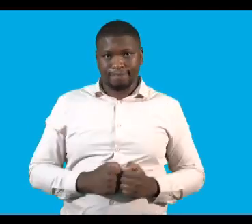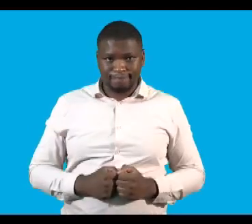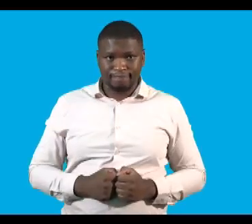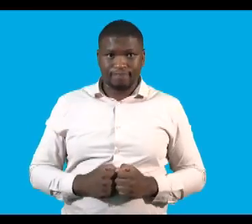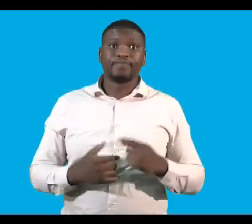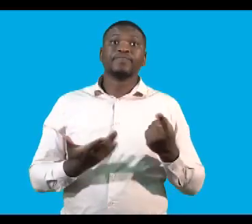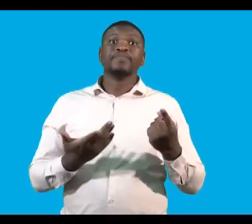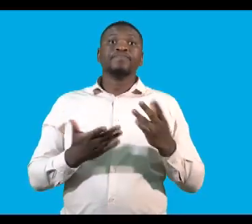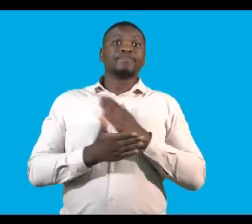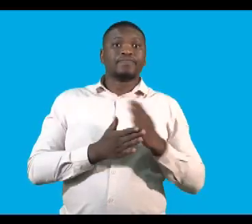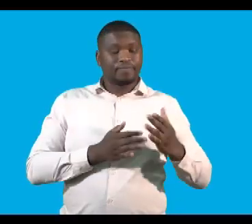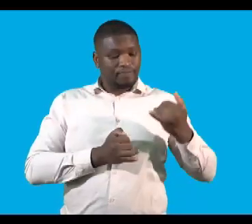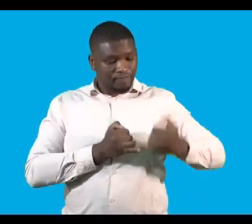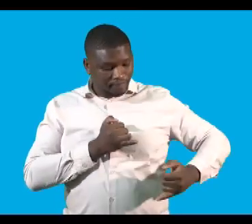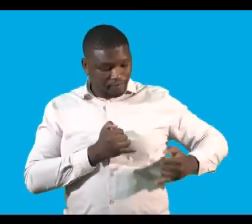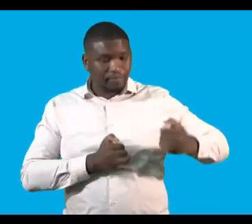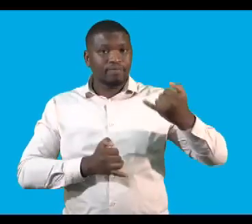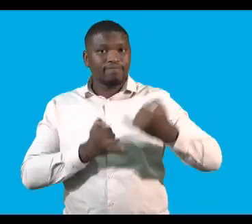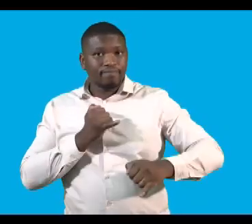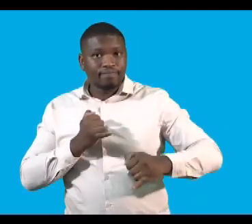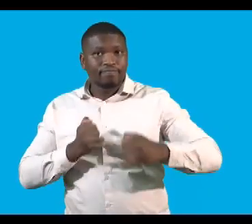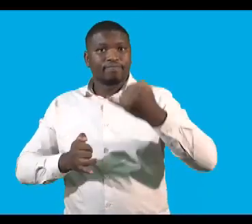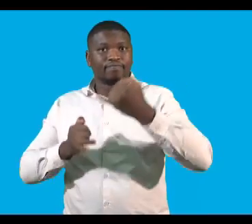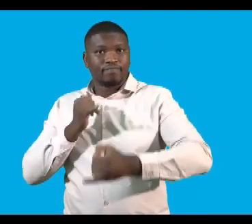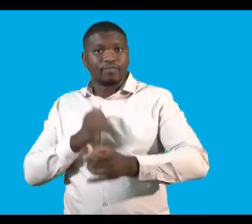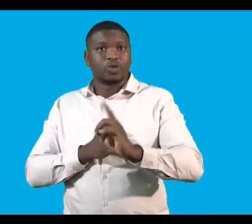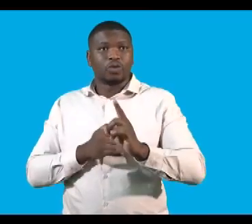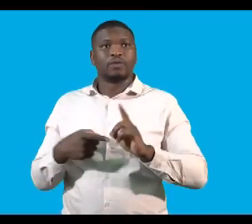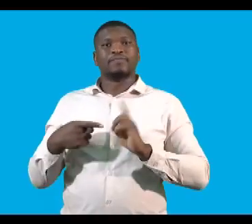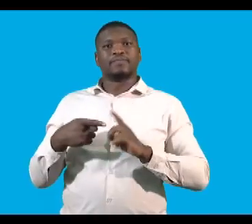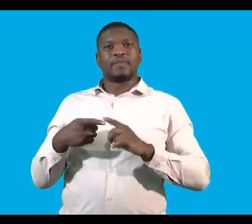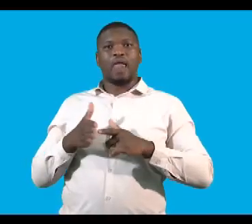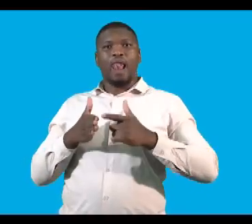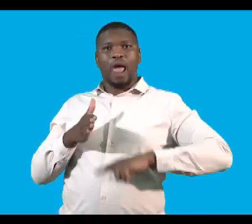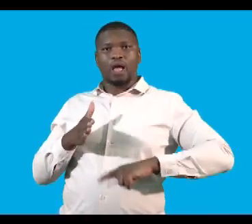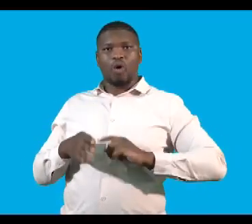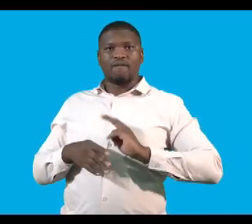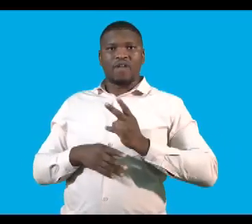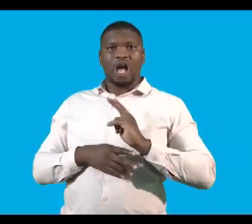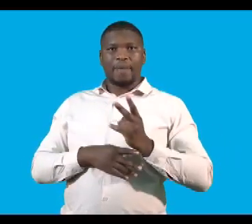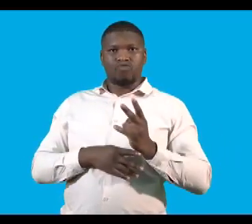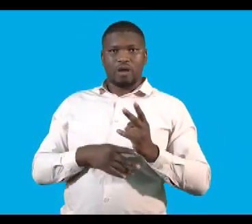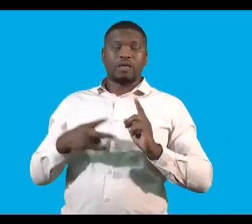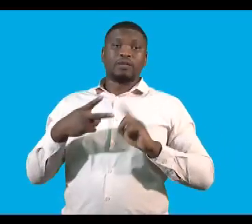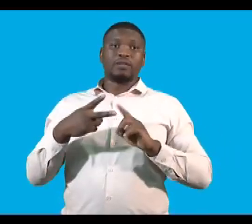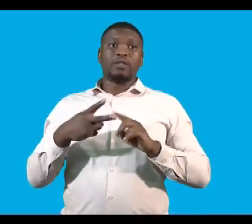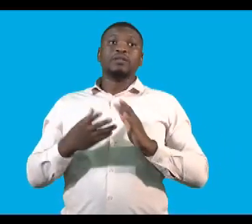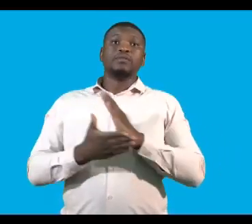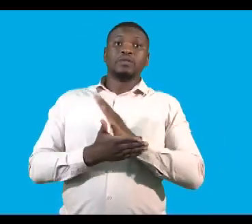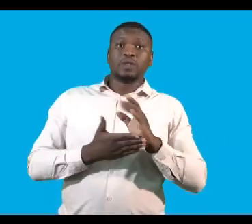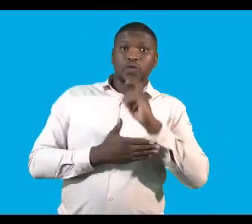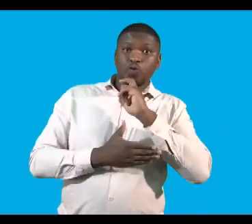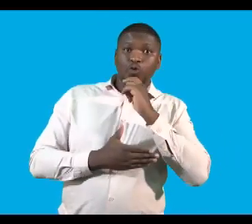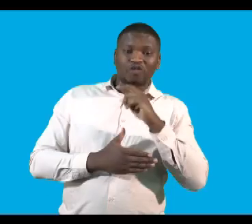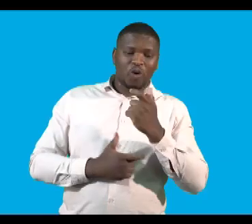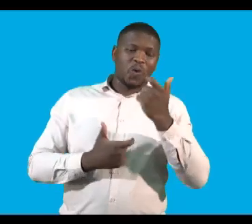Common content errors include the following: lack of vocabulary and grammatical knowledge, not understanding the use